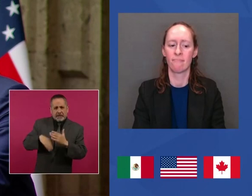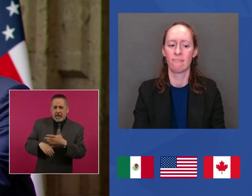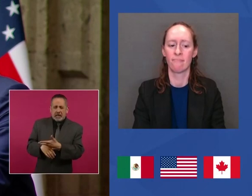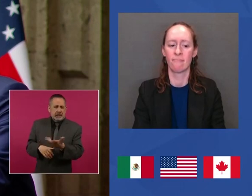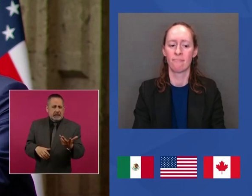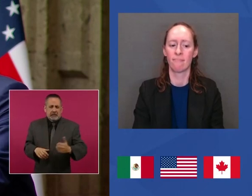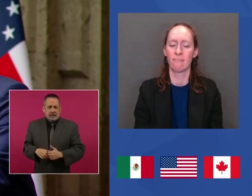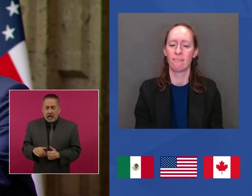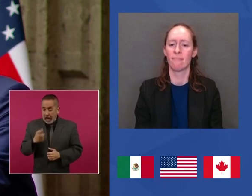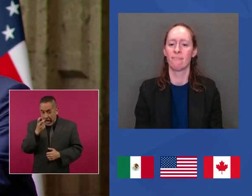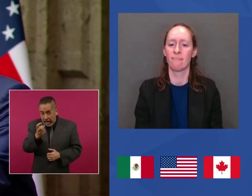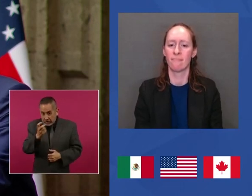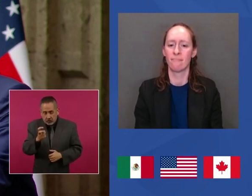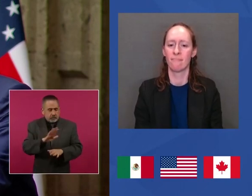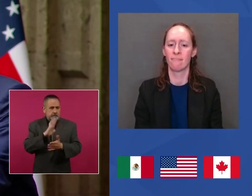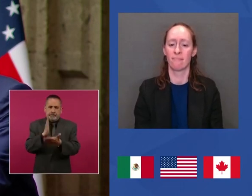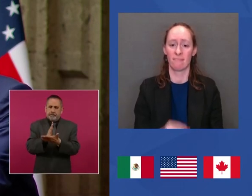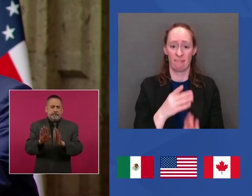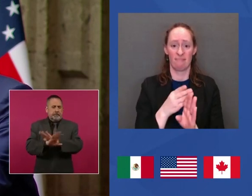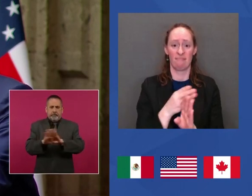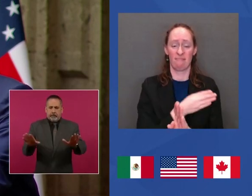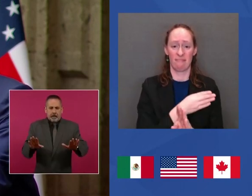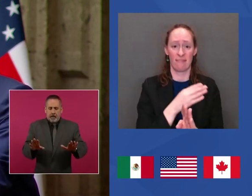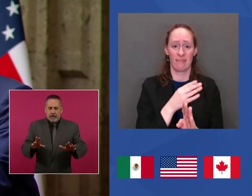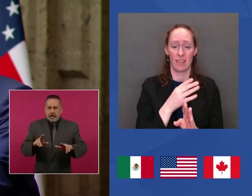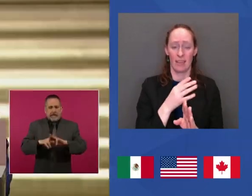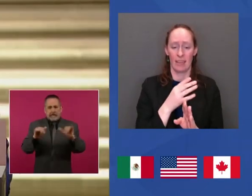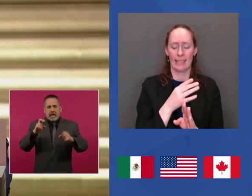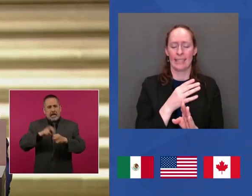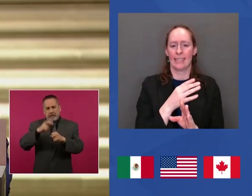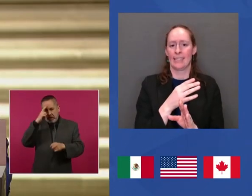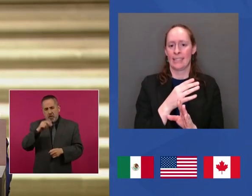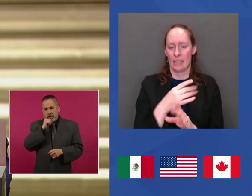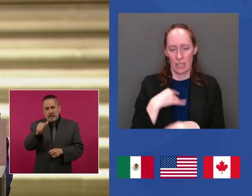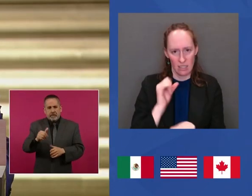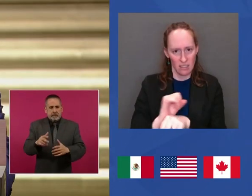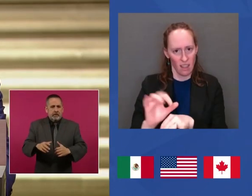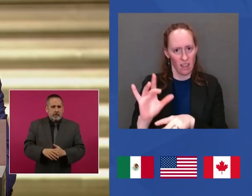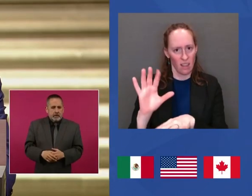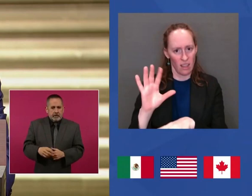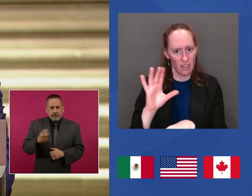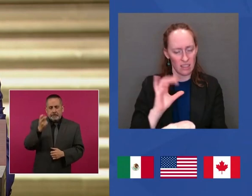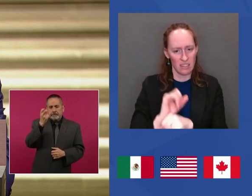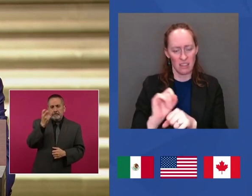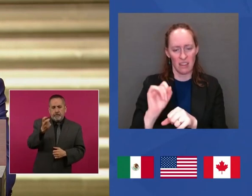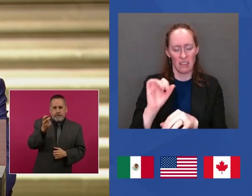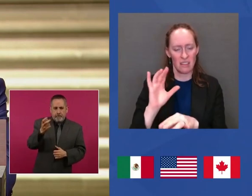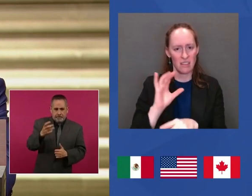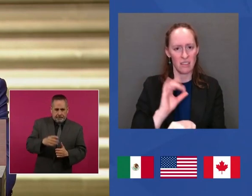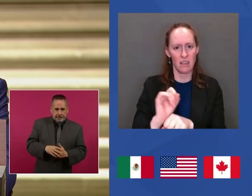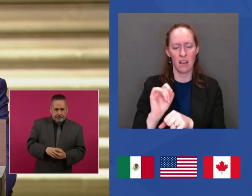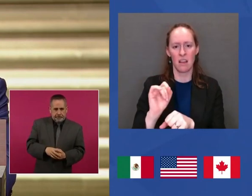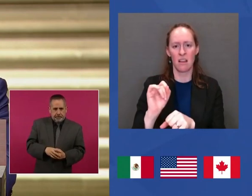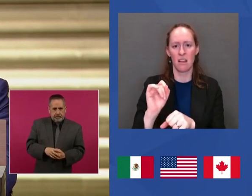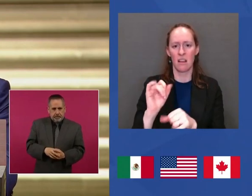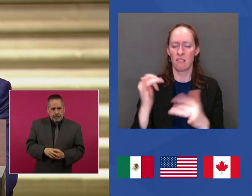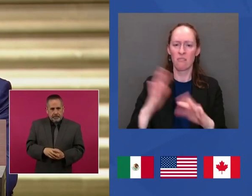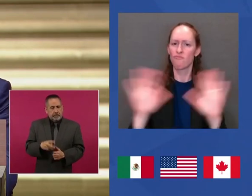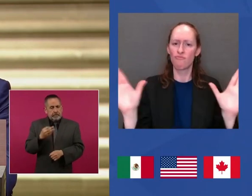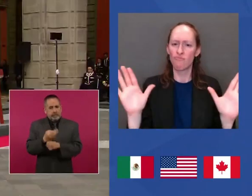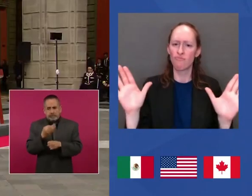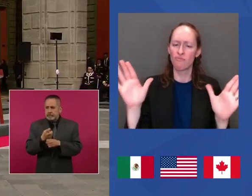organizations. This doesn't happen in Mexico anymore. That's why.